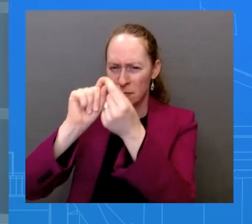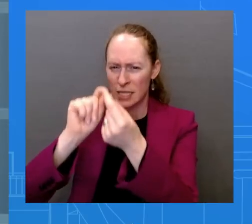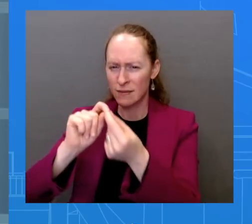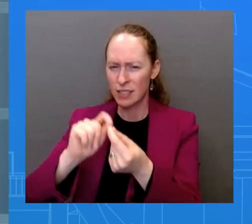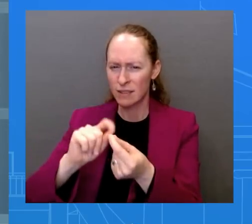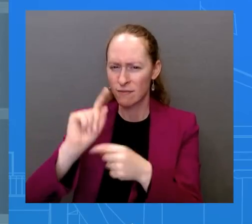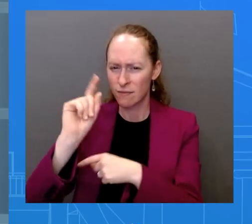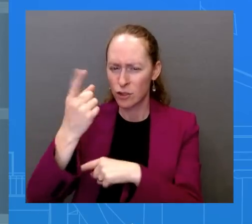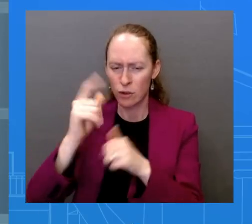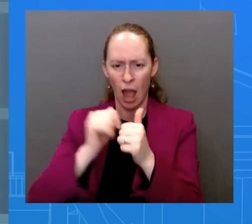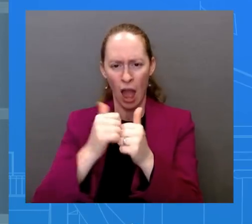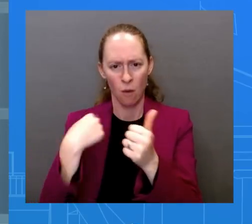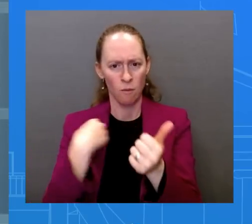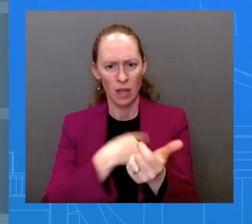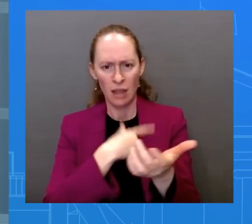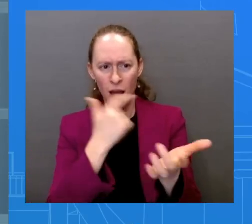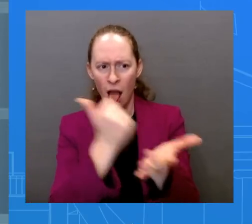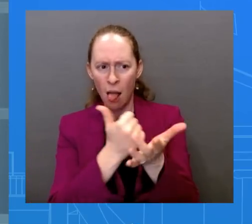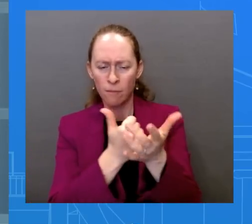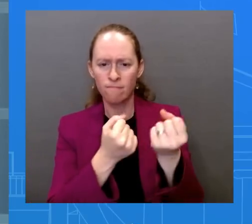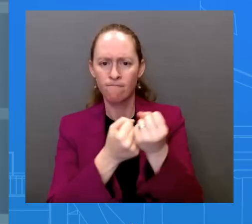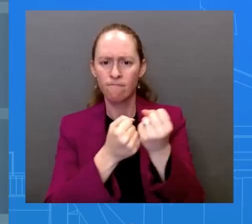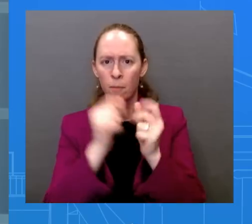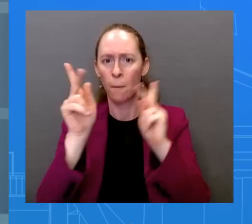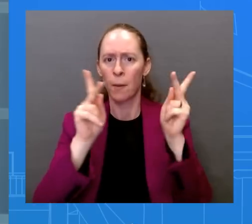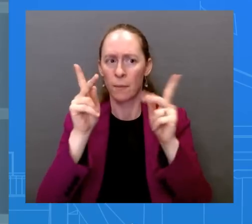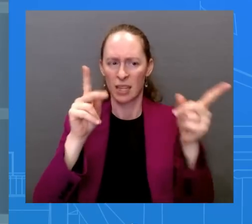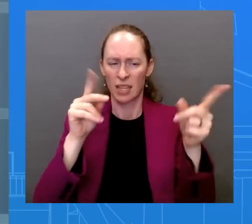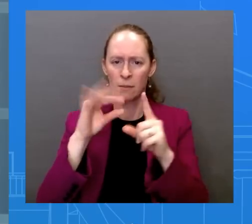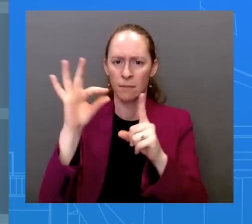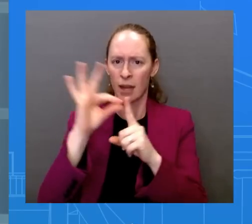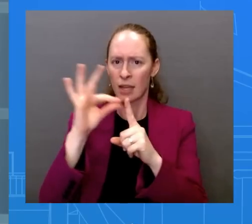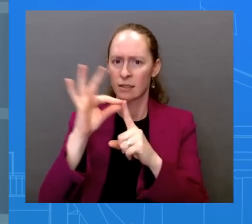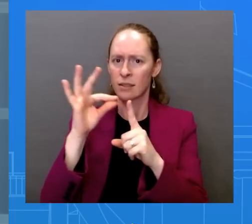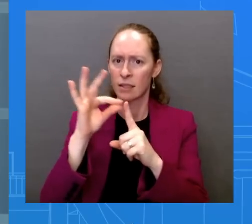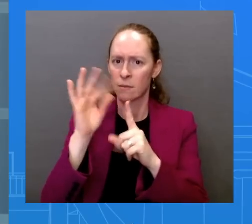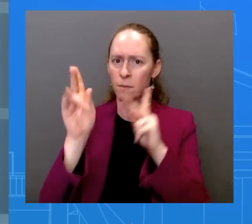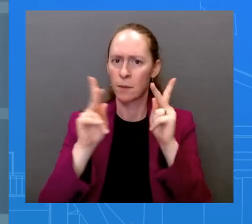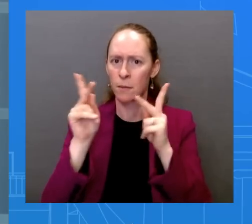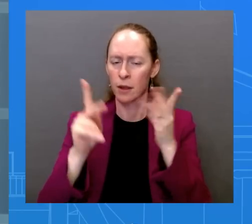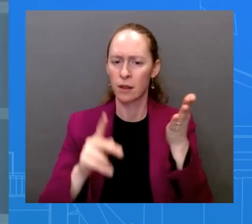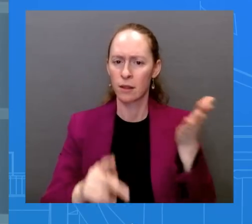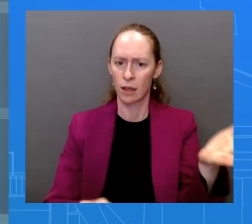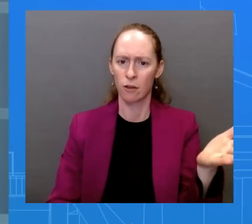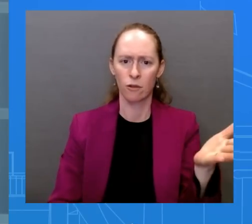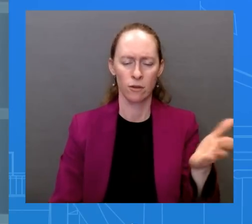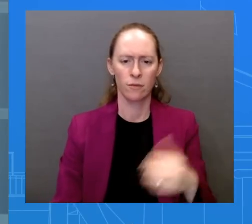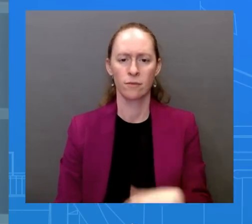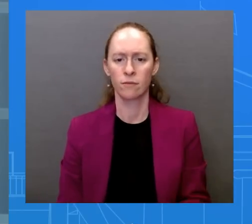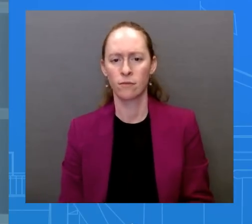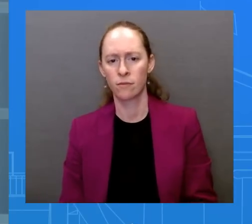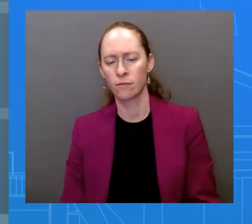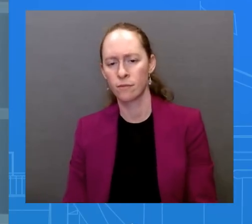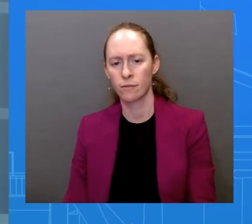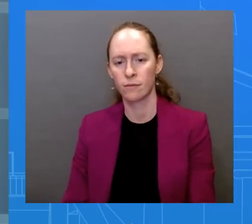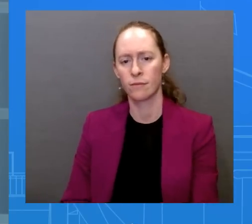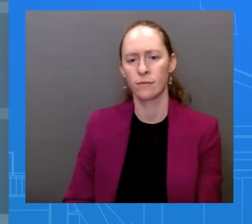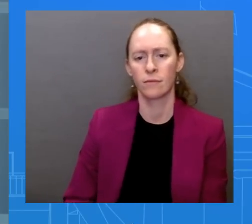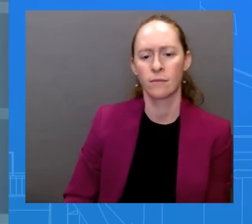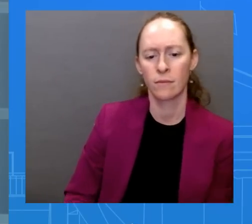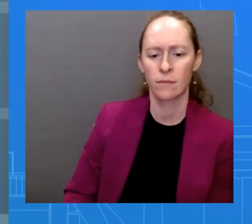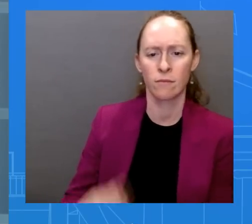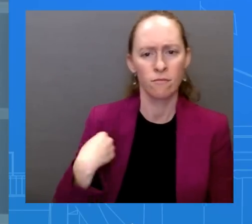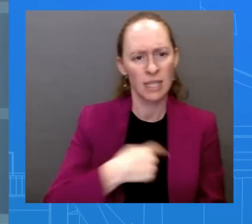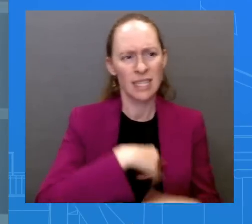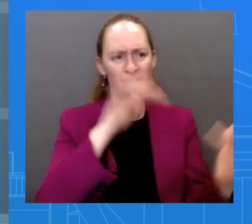for Pakistan. We have been in close communications with folks and making sure that as they're